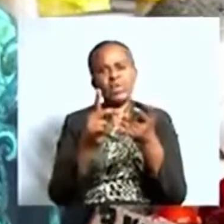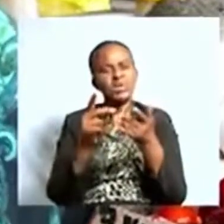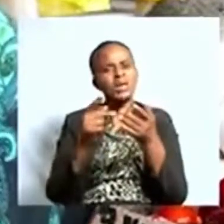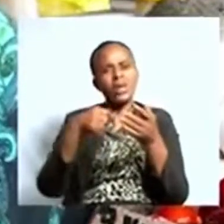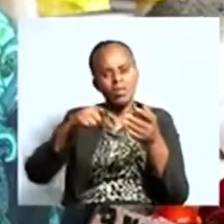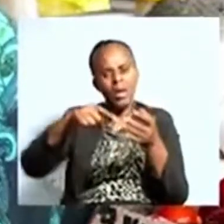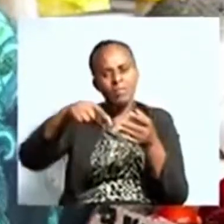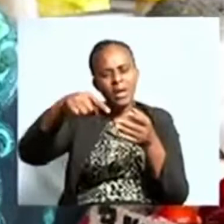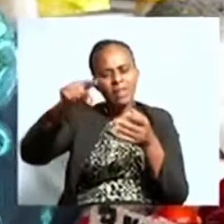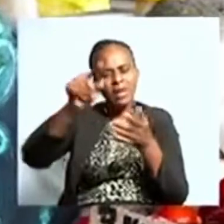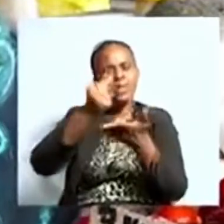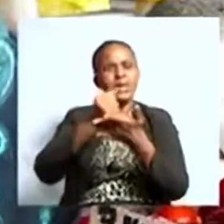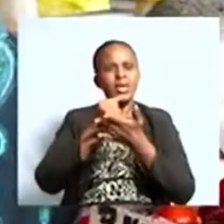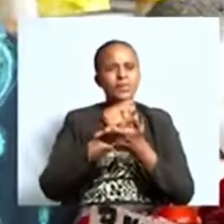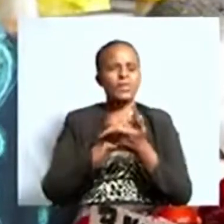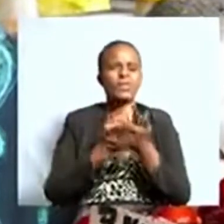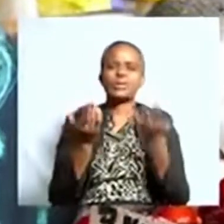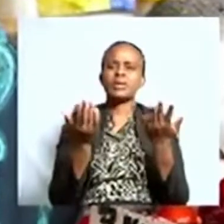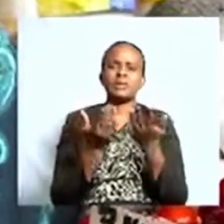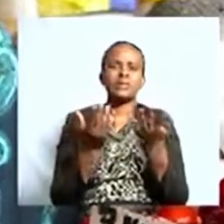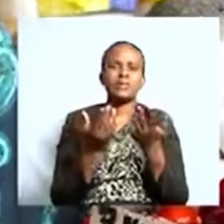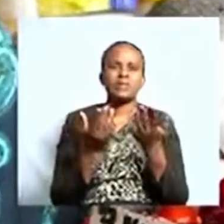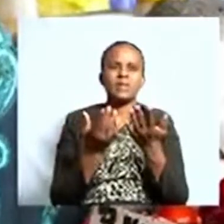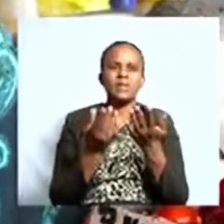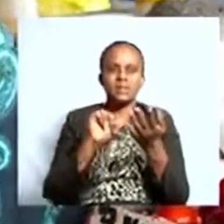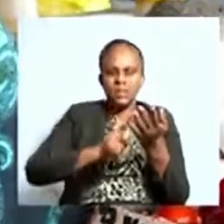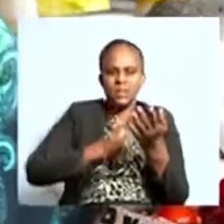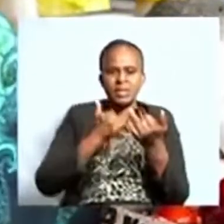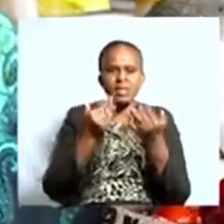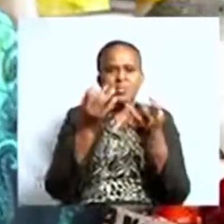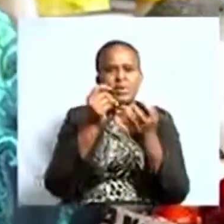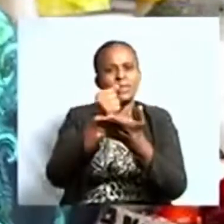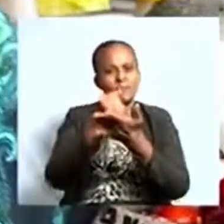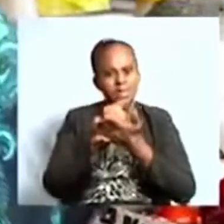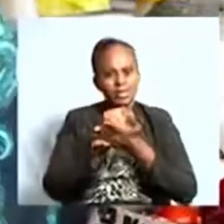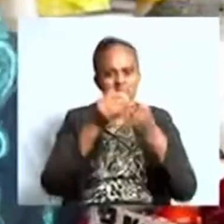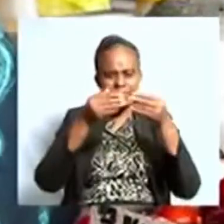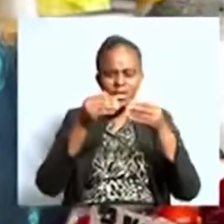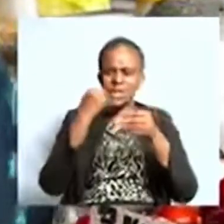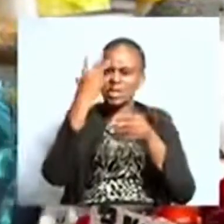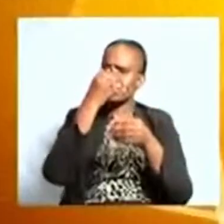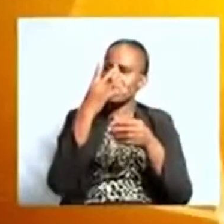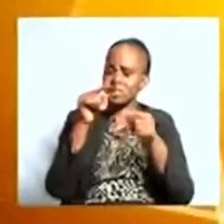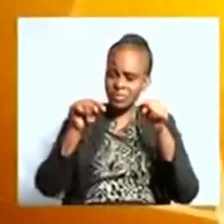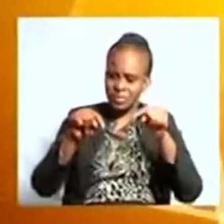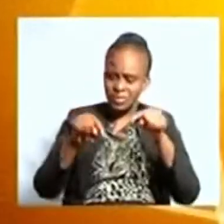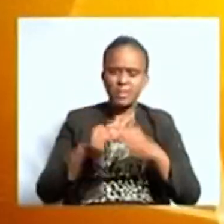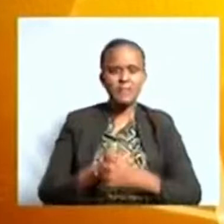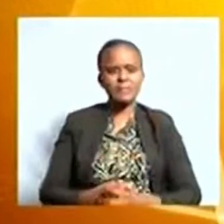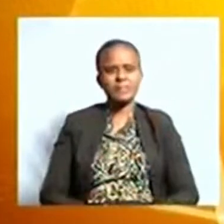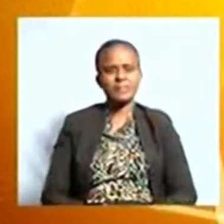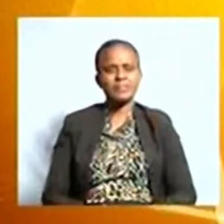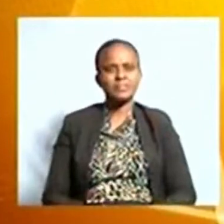ingopita sivatitandiza so tifuna tandizo market ya bwino ino.